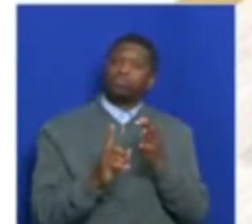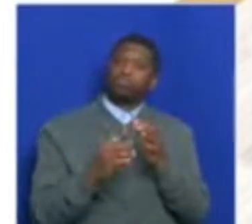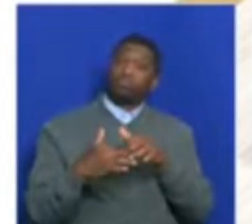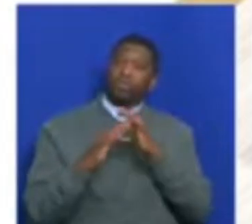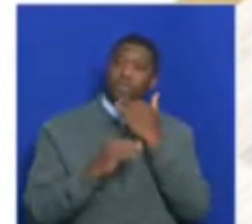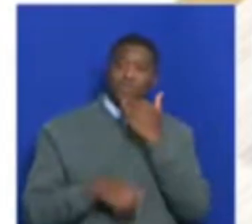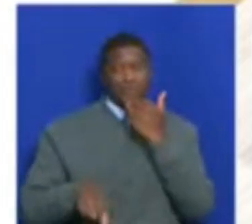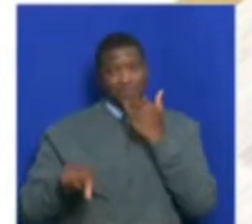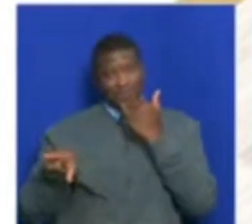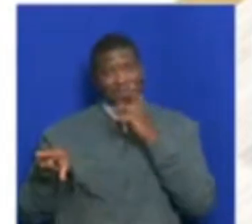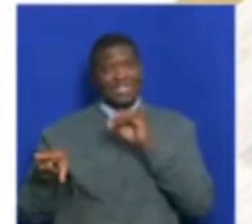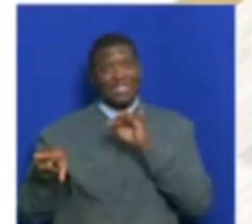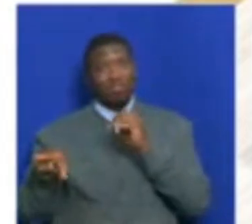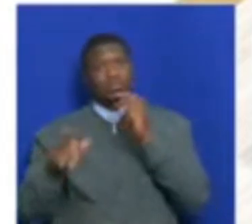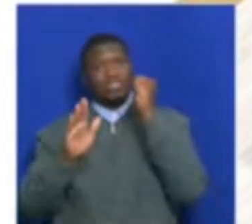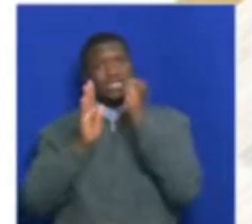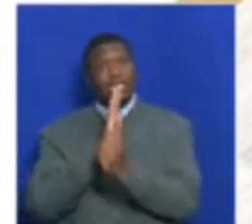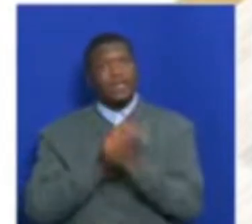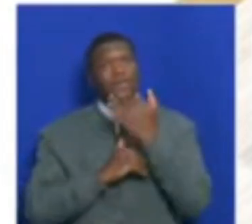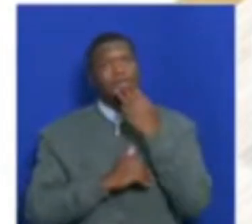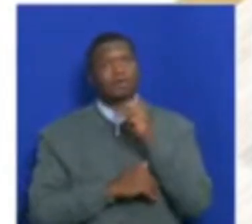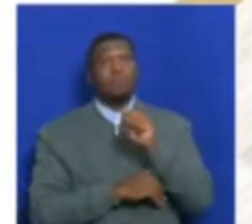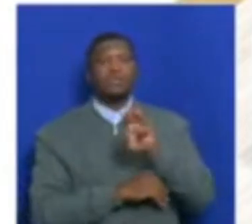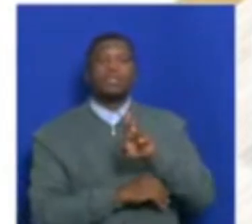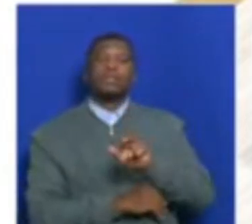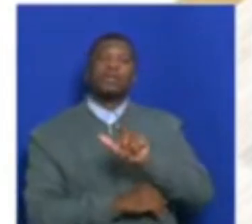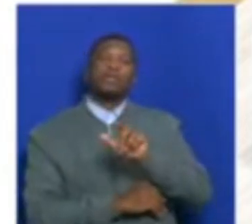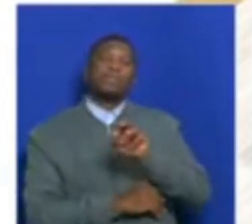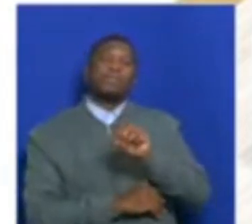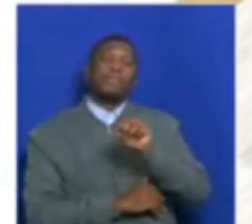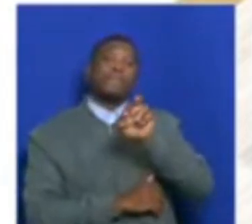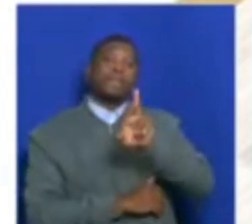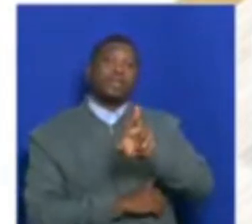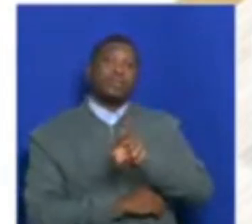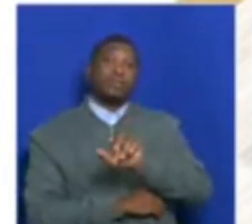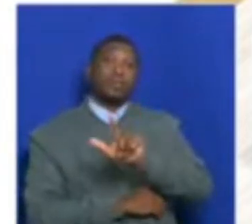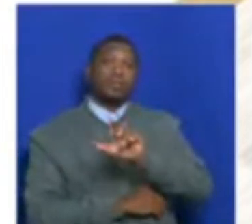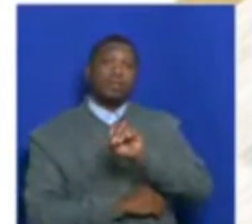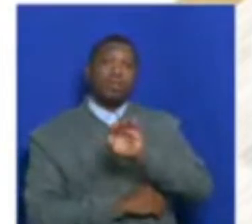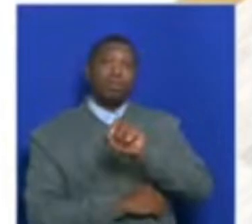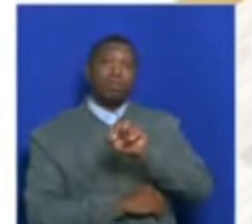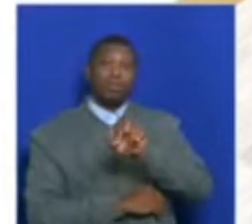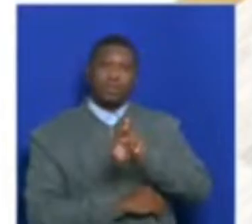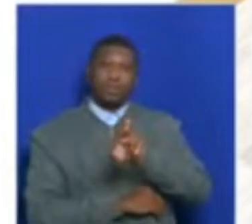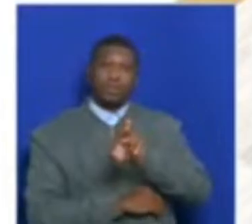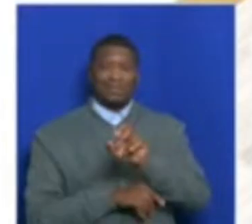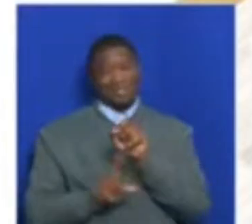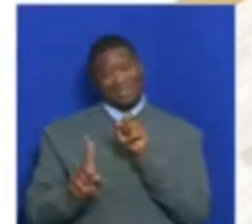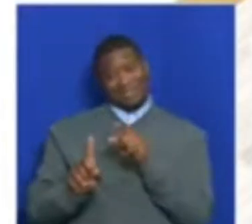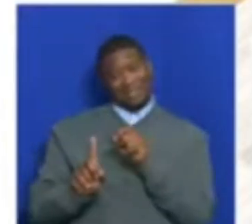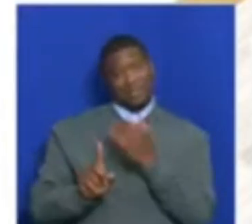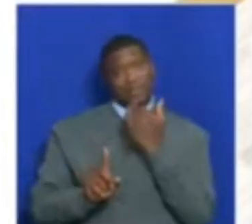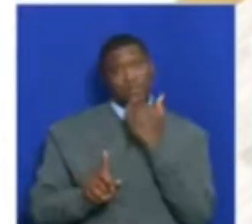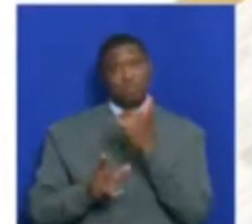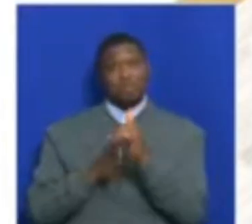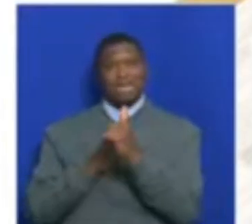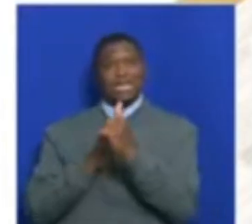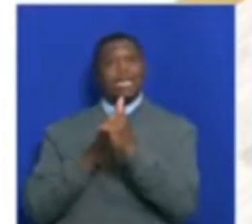kill Mr. Bevan Loftus, who was the alleged leader of a rival drug and tow